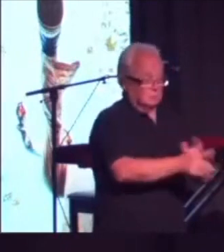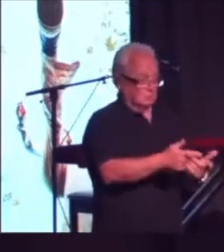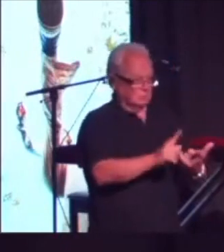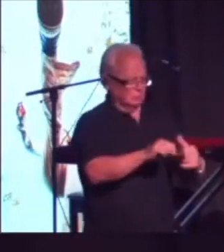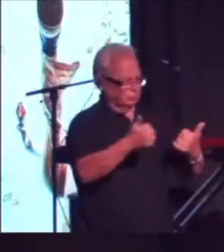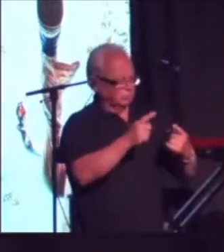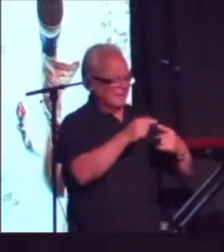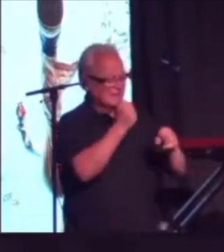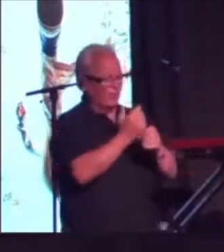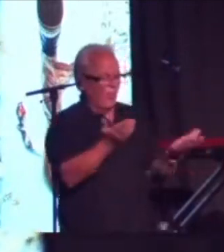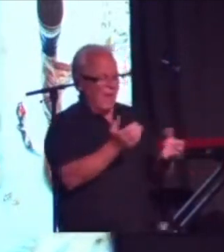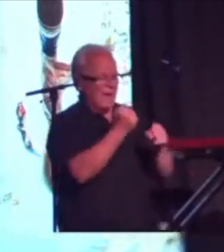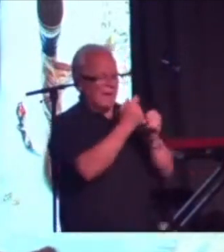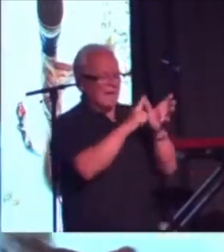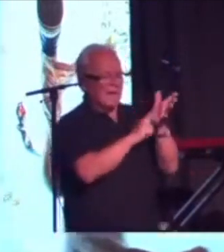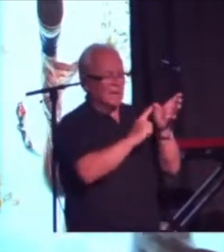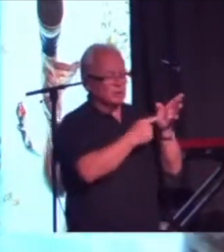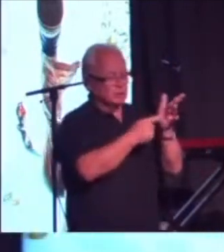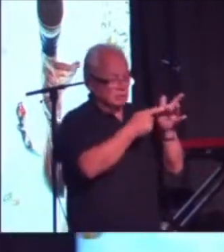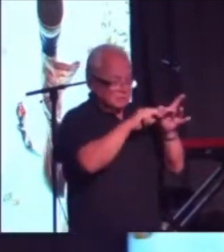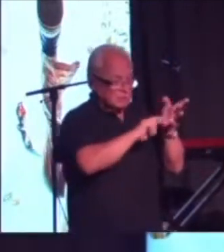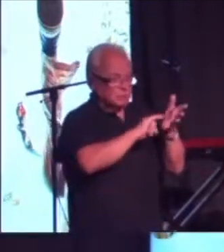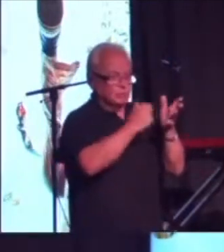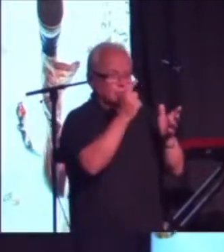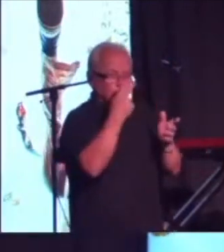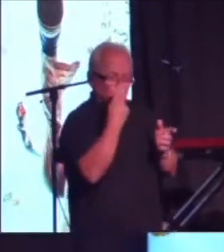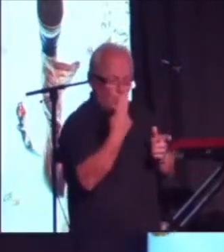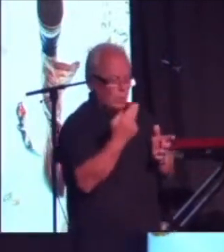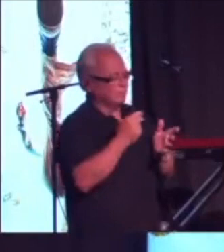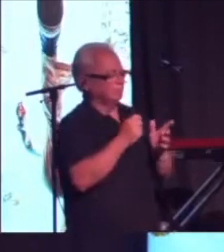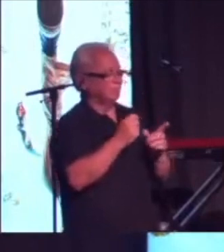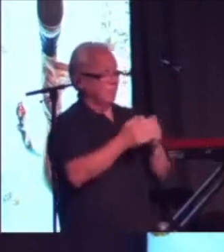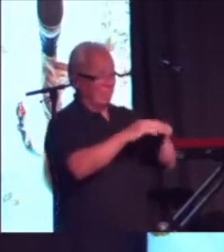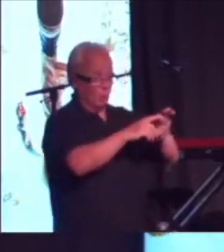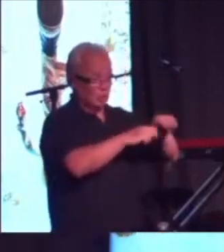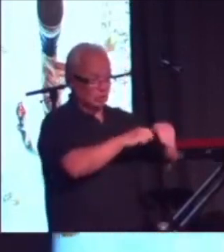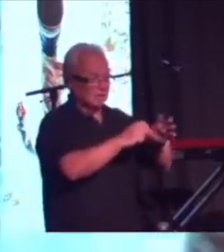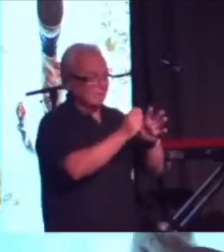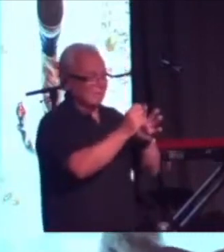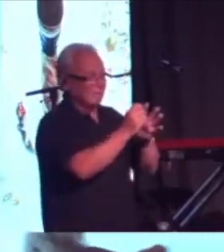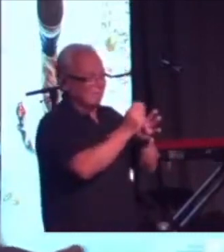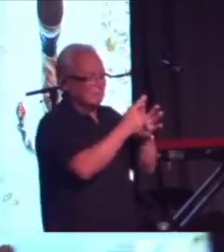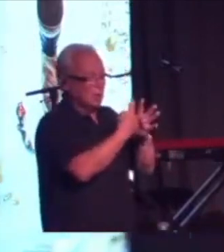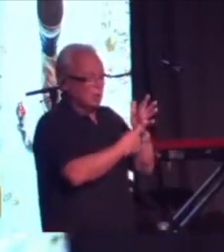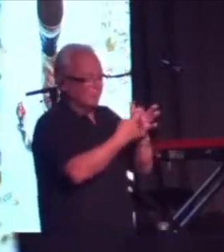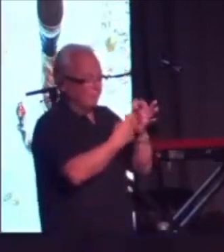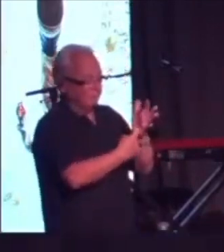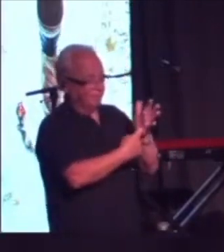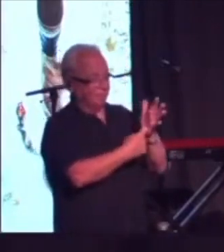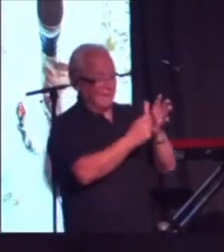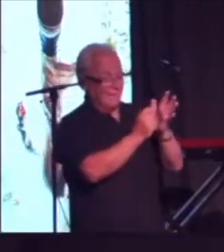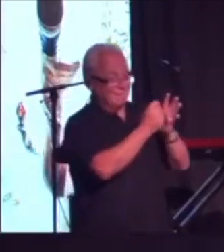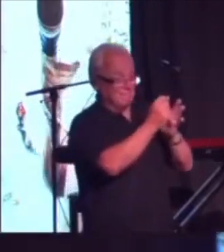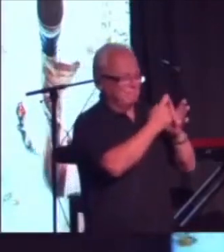this that we can read of in Galatians 2. Among the apostles, Peter, the chief apostle, if you like, Peter is